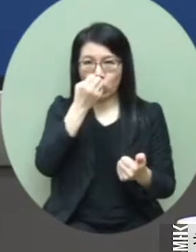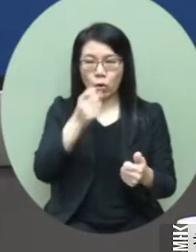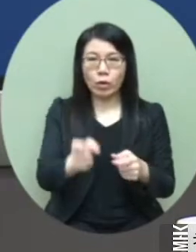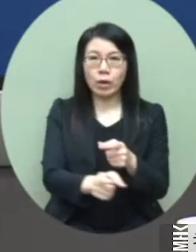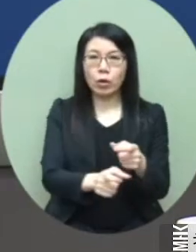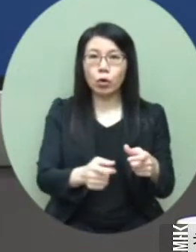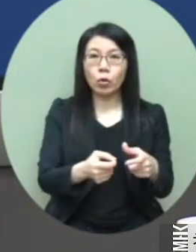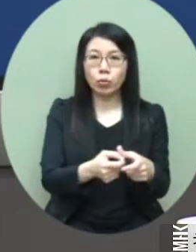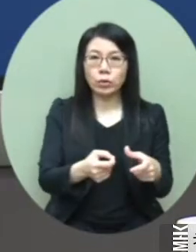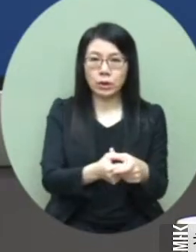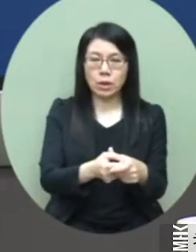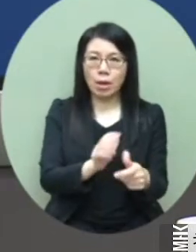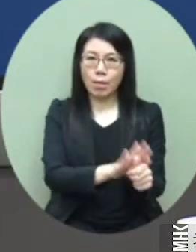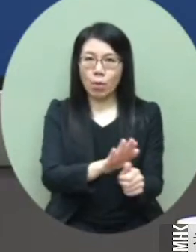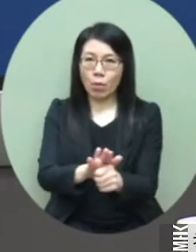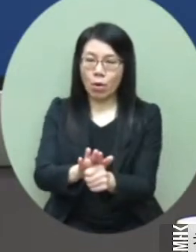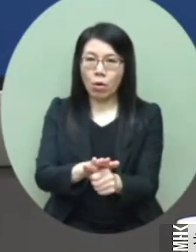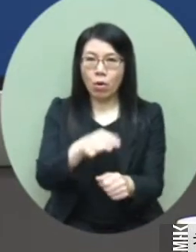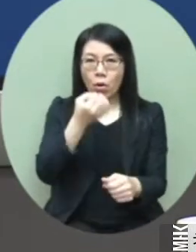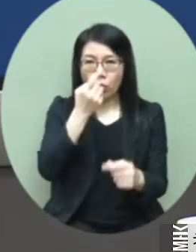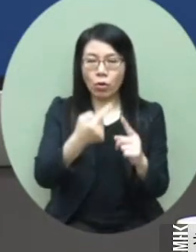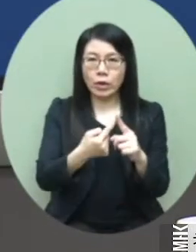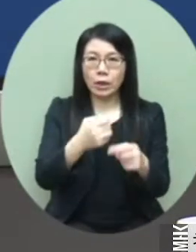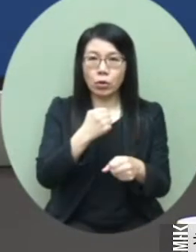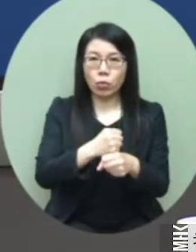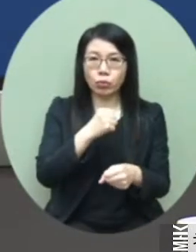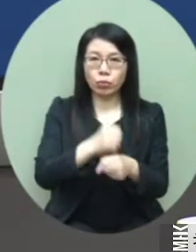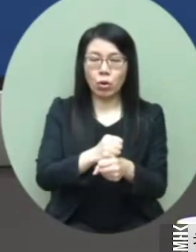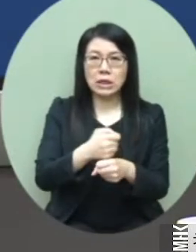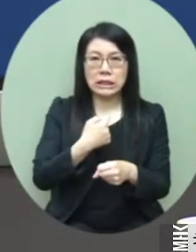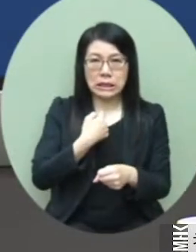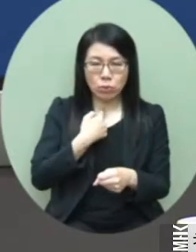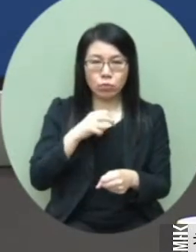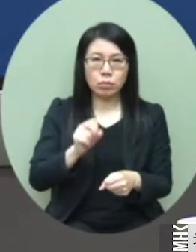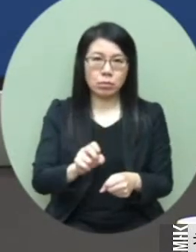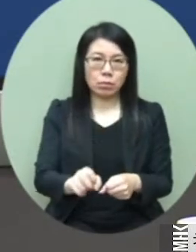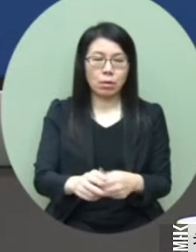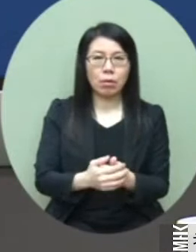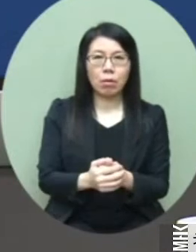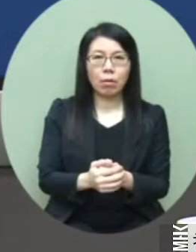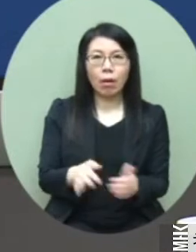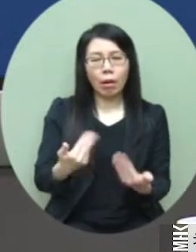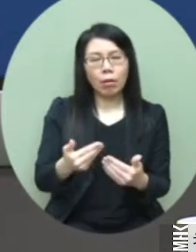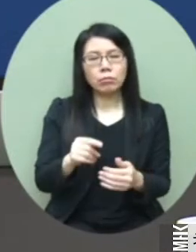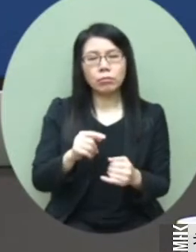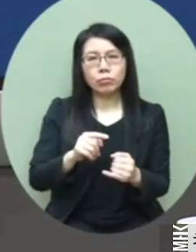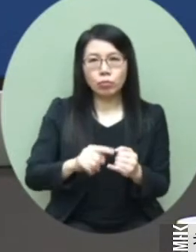We have to fight the pandemic. We must also support enterprises and keep employment.